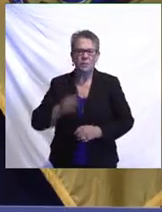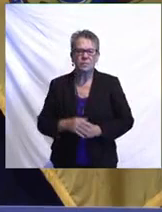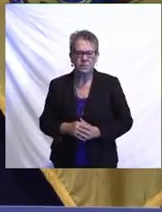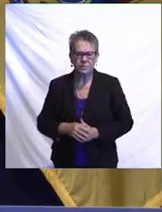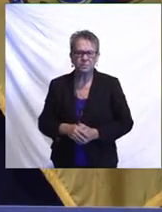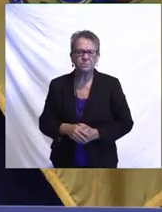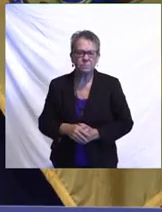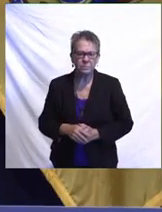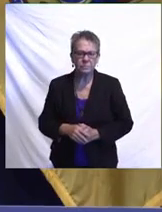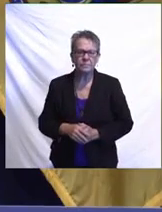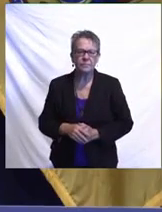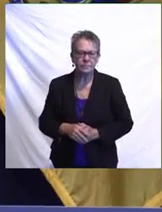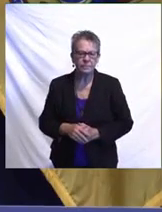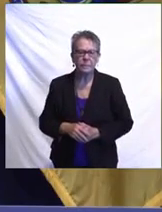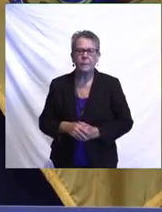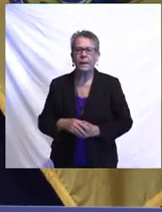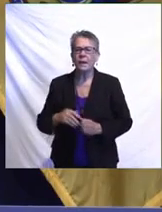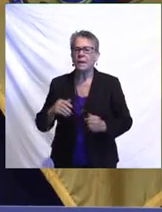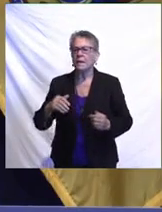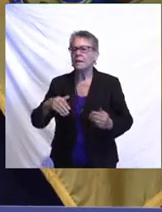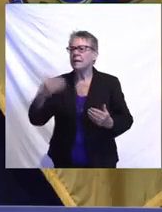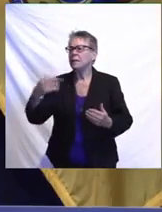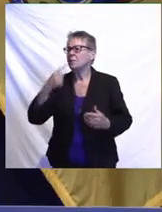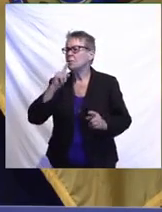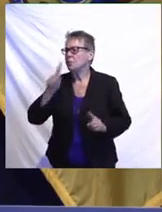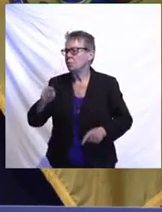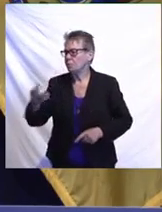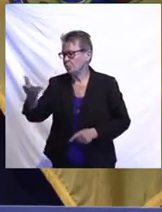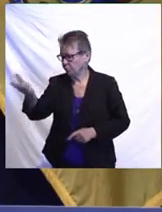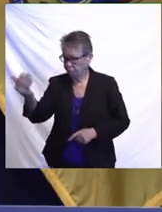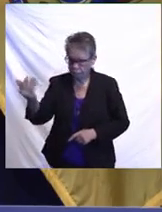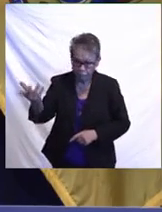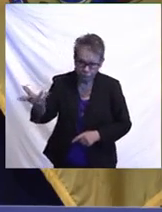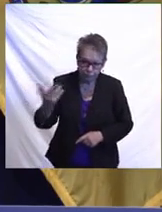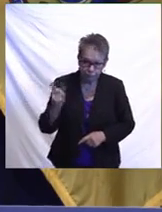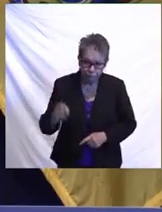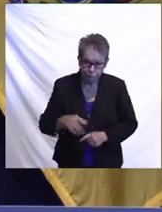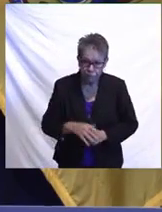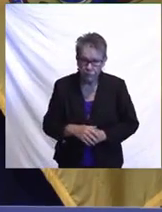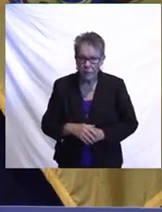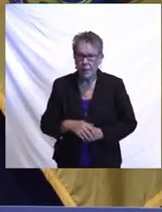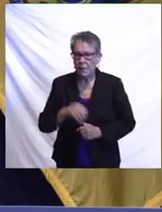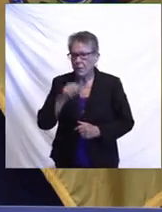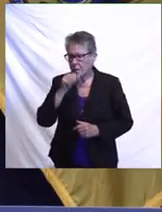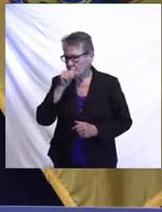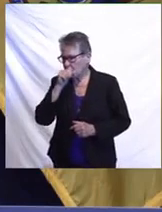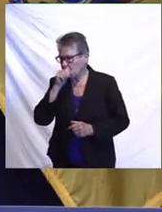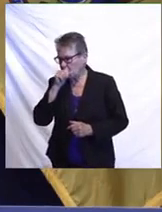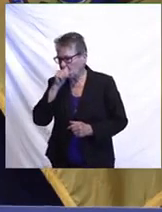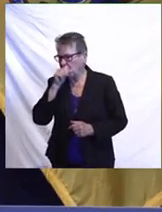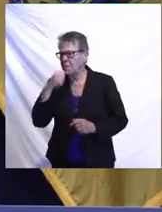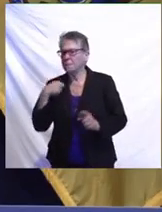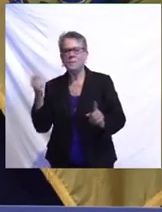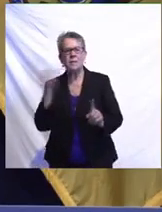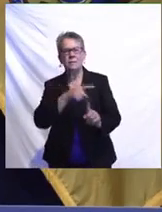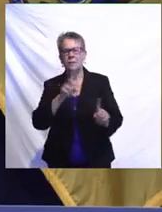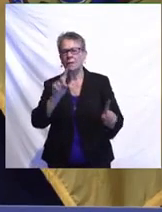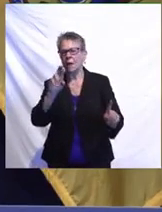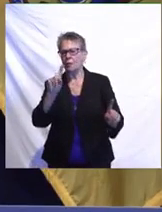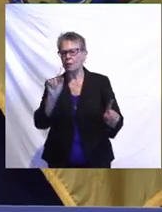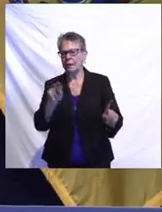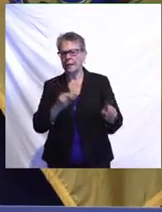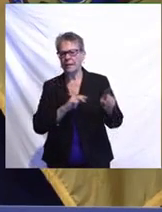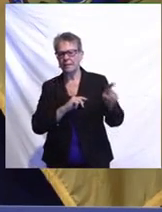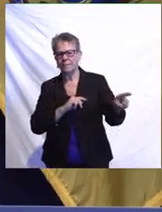first press conference. I just want to remind you of that. Far from. Thank you. Dr. Tan, can you just tell us the differences between the Omicron variant and the Delta